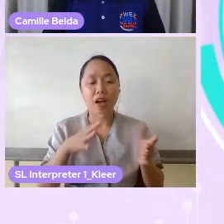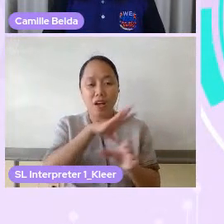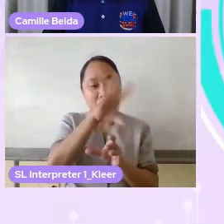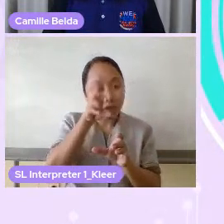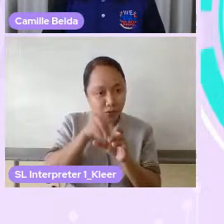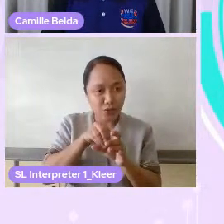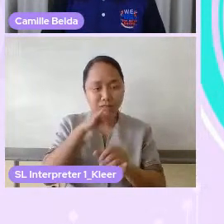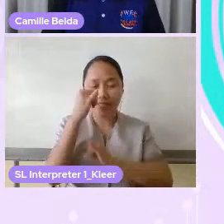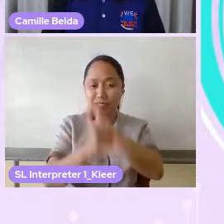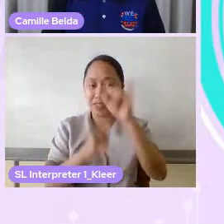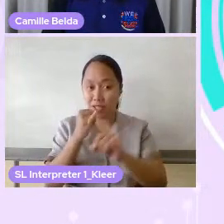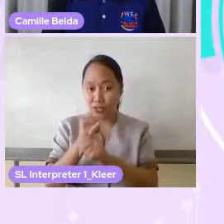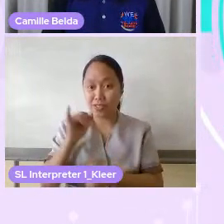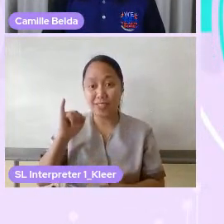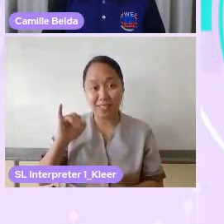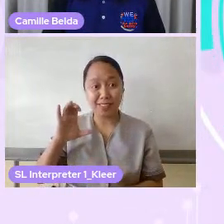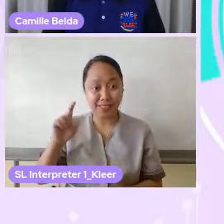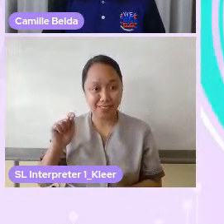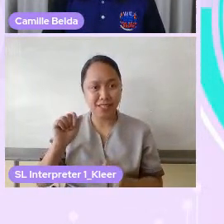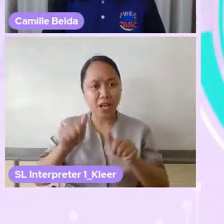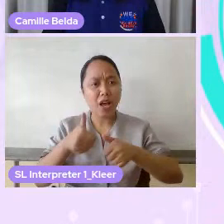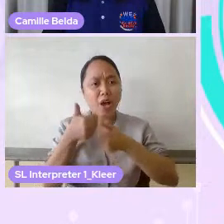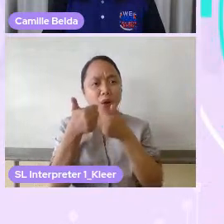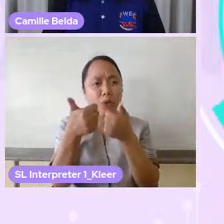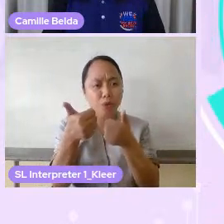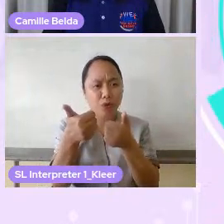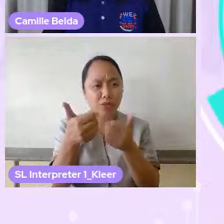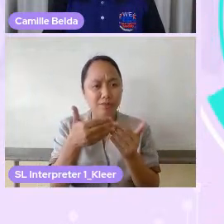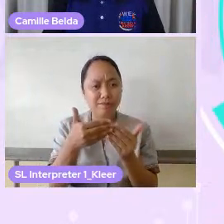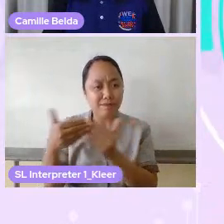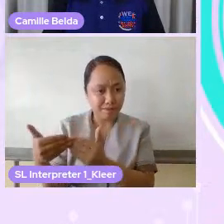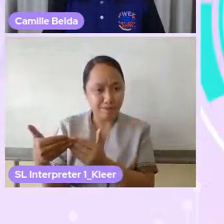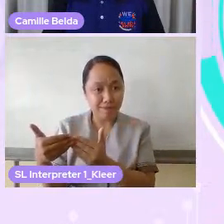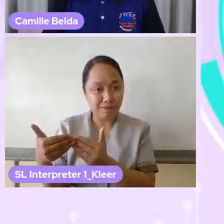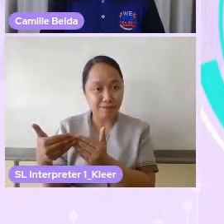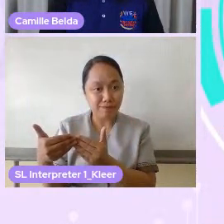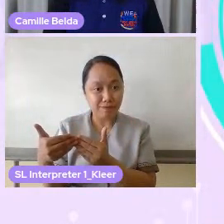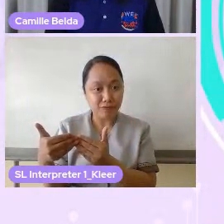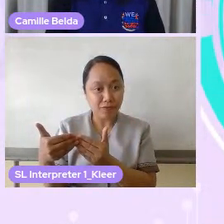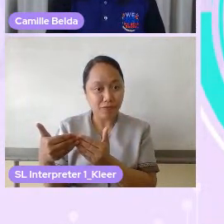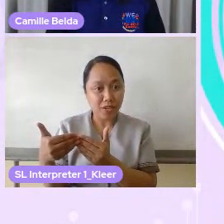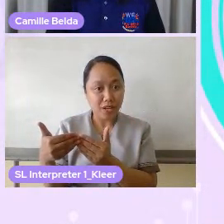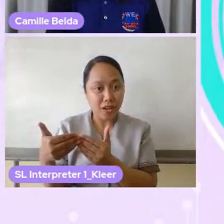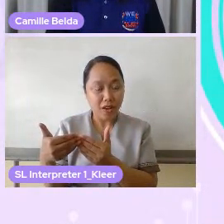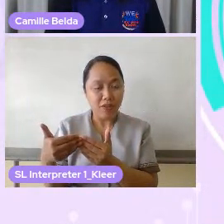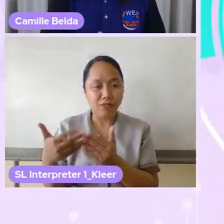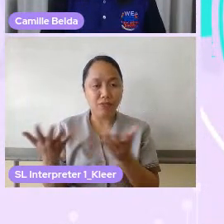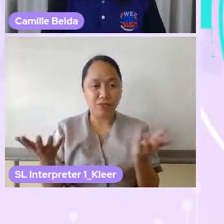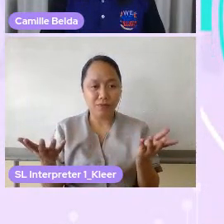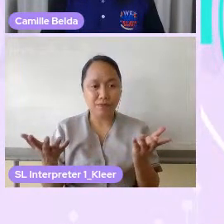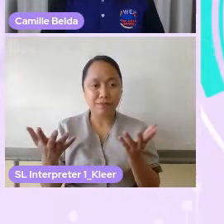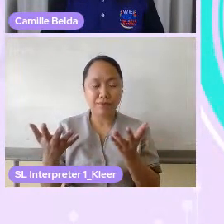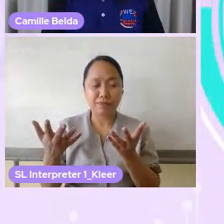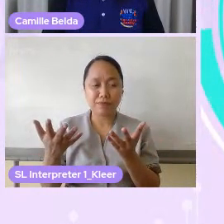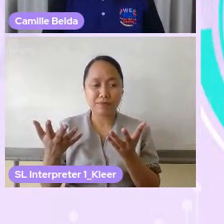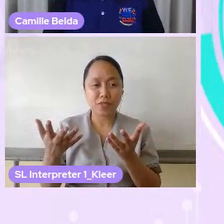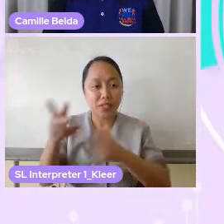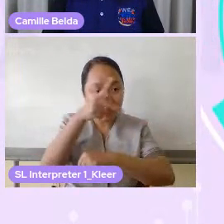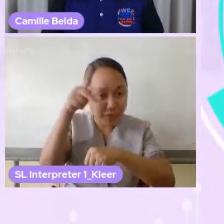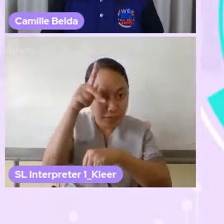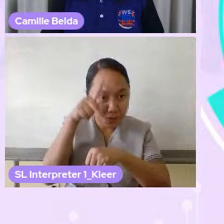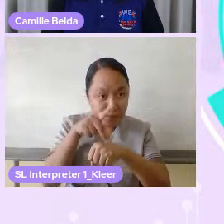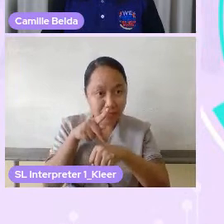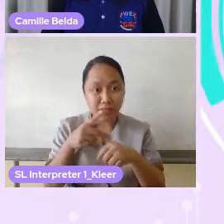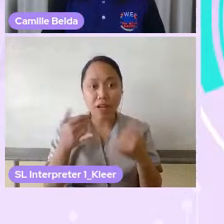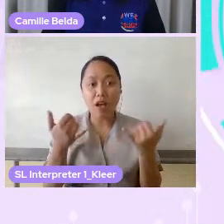ICT Awards given by the Canadian Chamber of Commerce and Industry in the Philippines. Before being